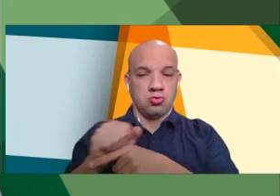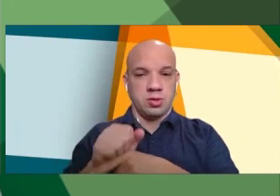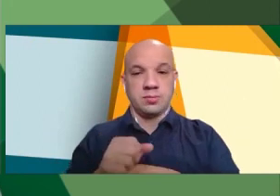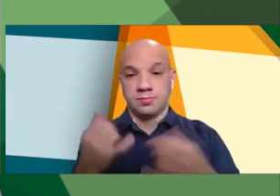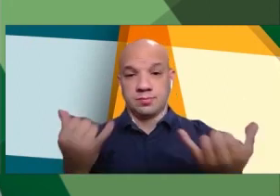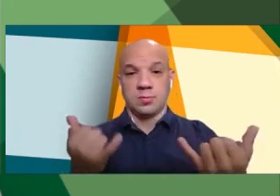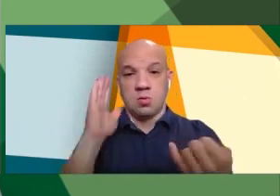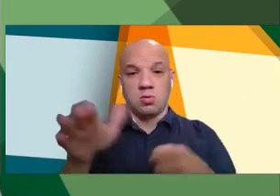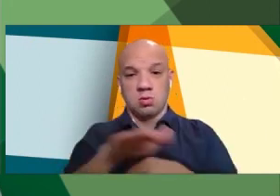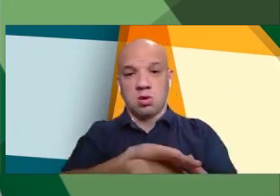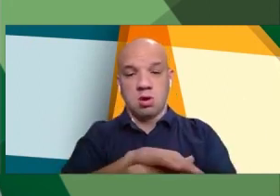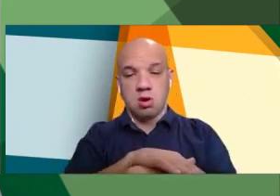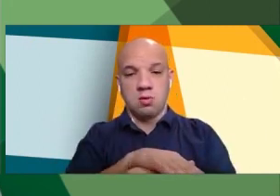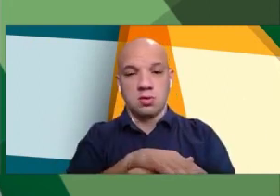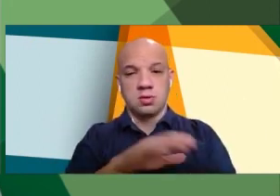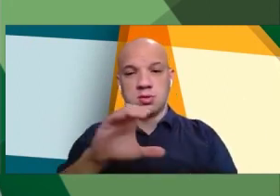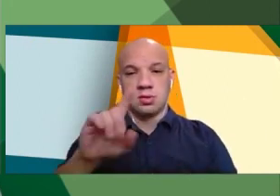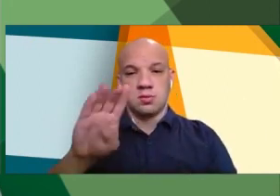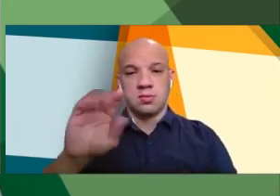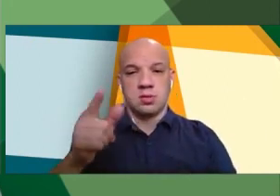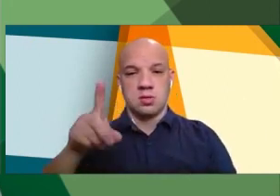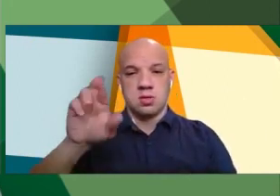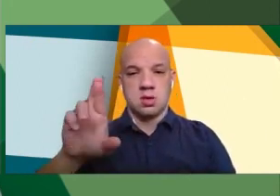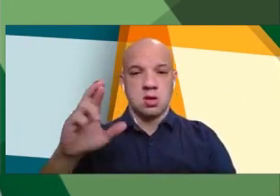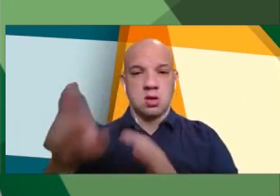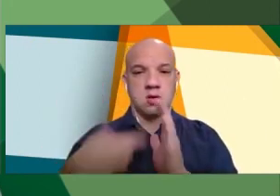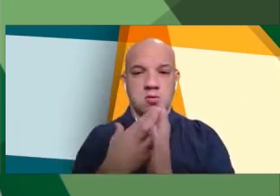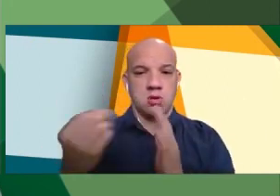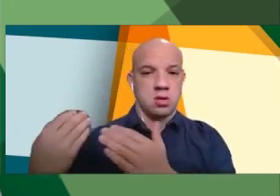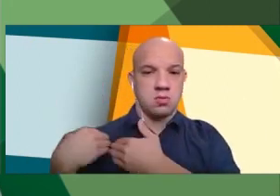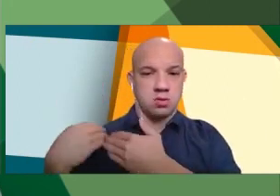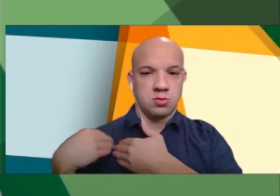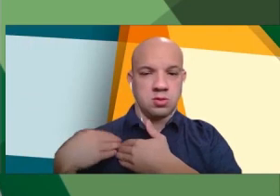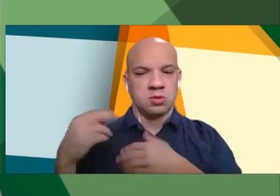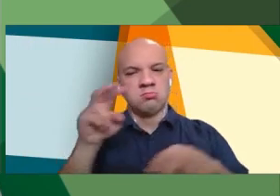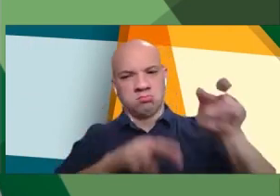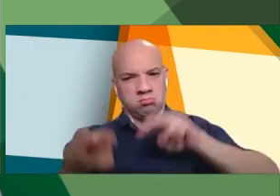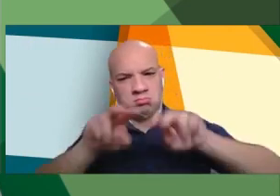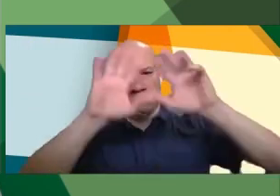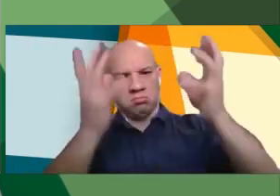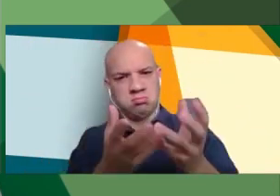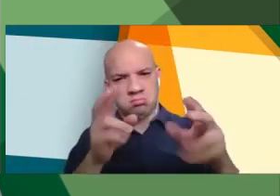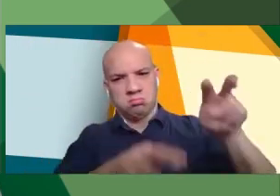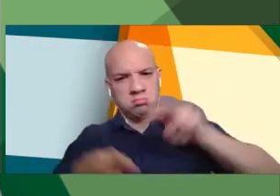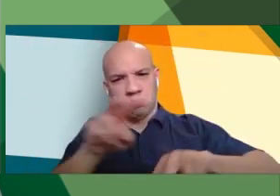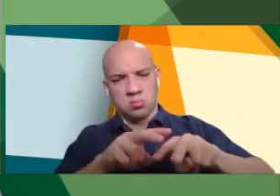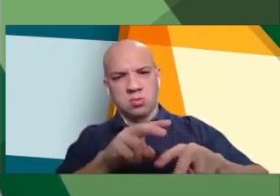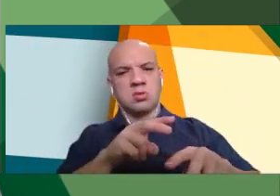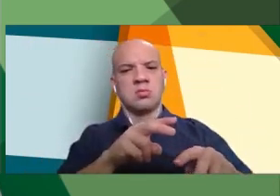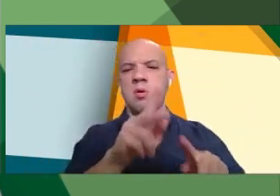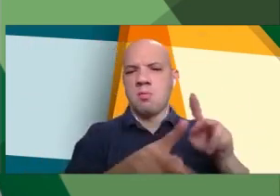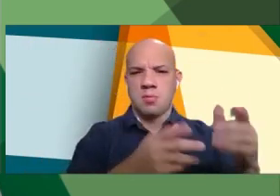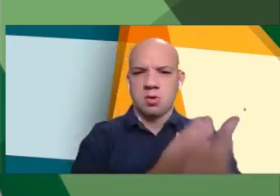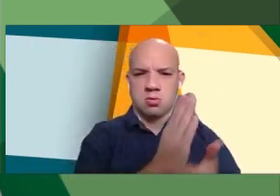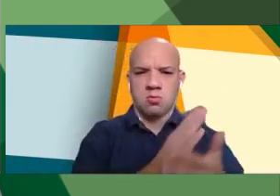Today we will cover CDBG-DR roles and responsibilities, overview for civil rights